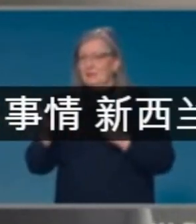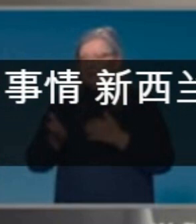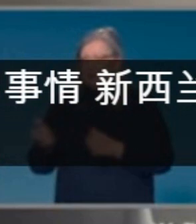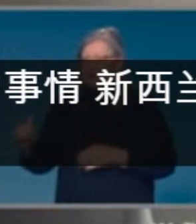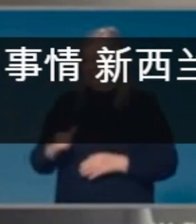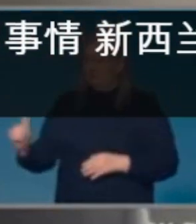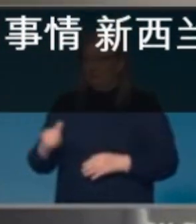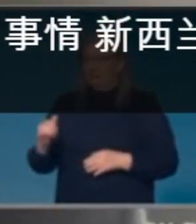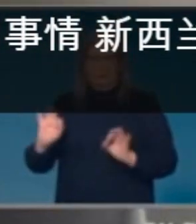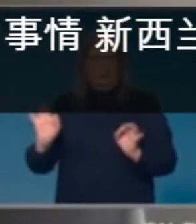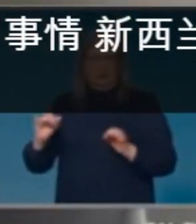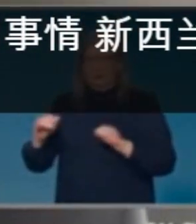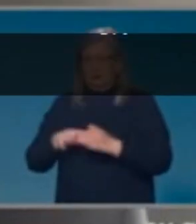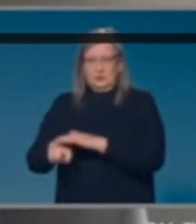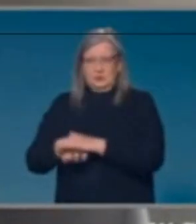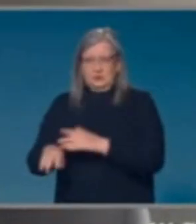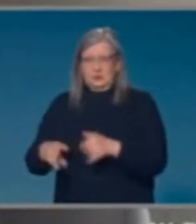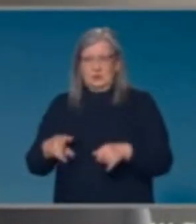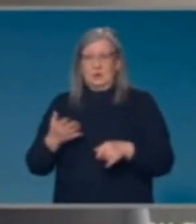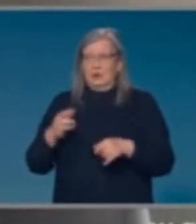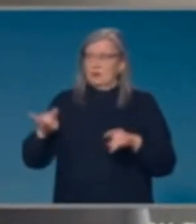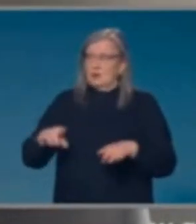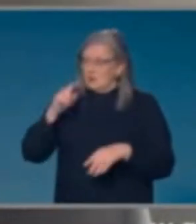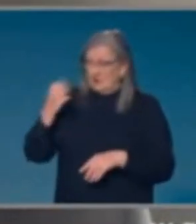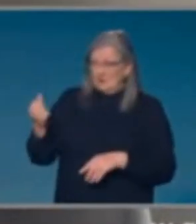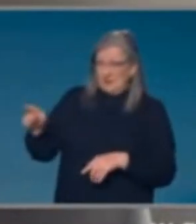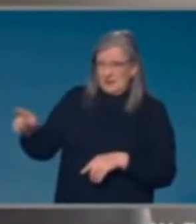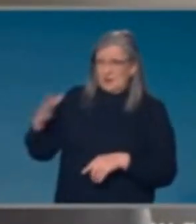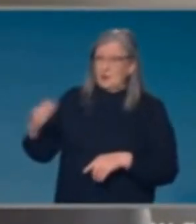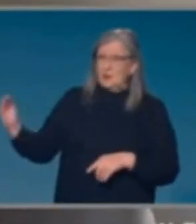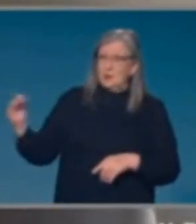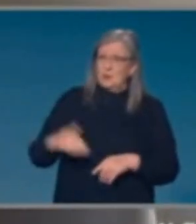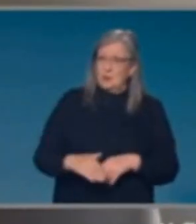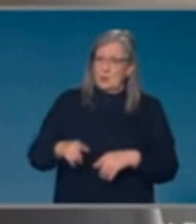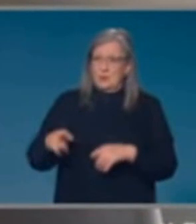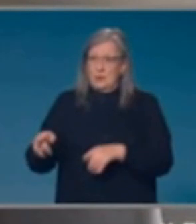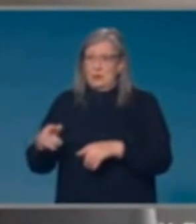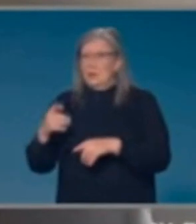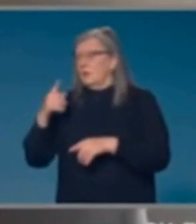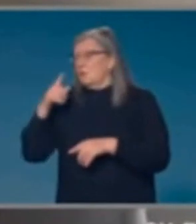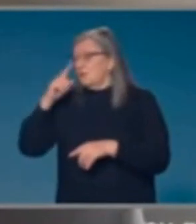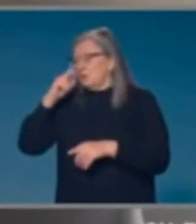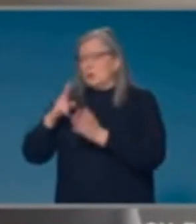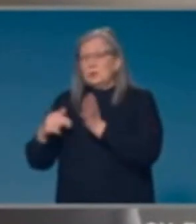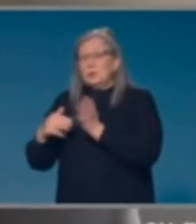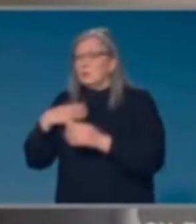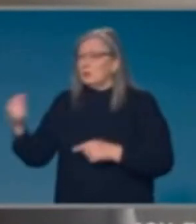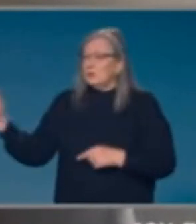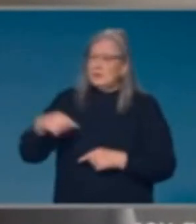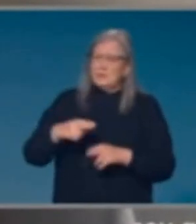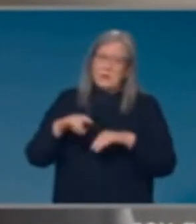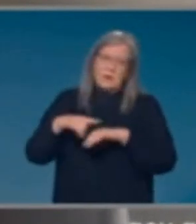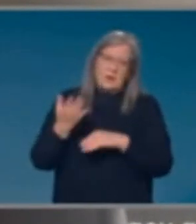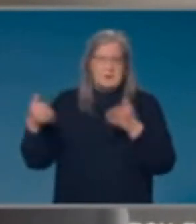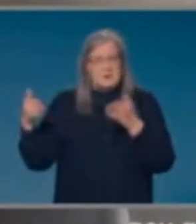home, New Zealanders coming here for weddings or funerals, for family reasons or others. We are